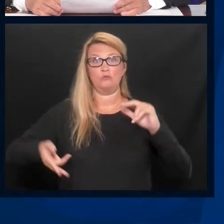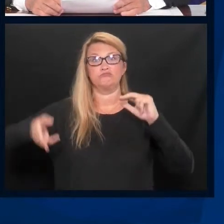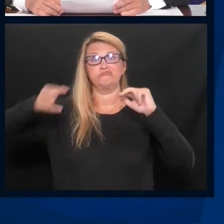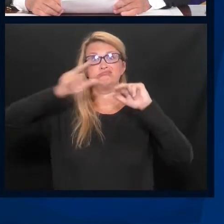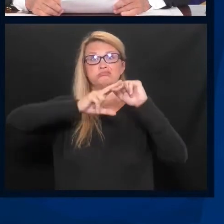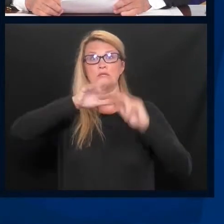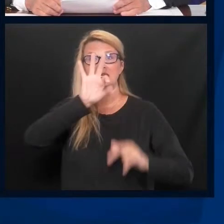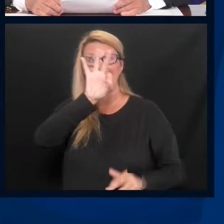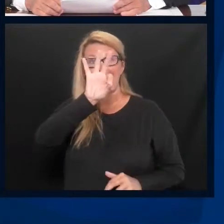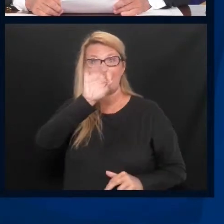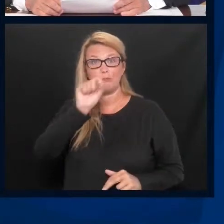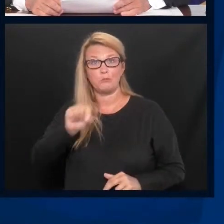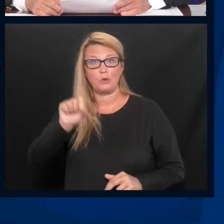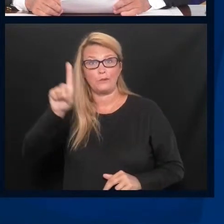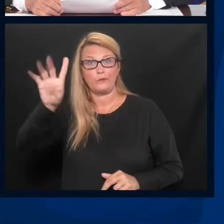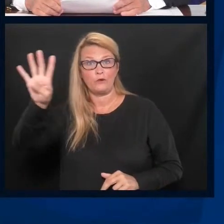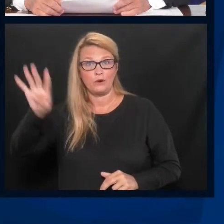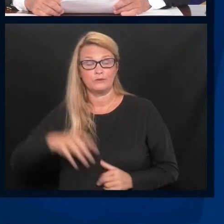9.14.